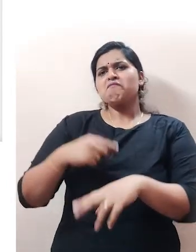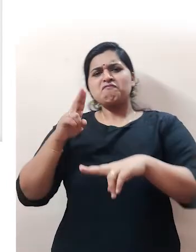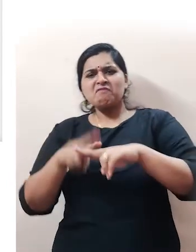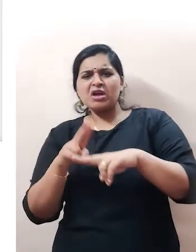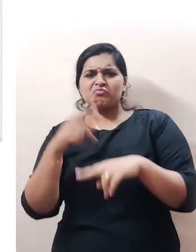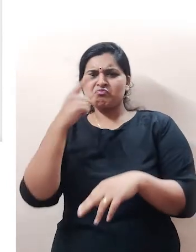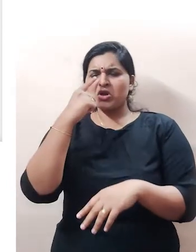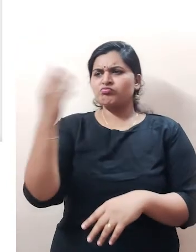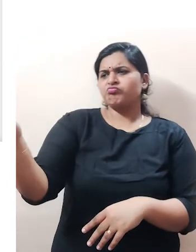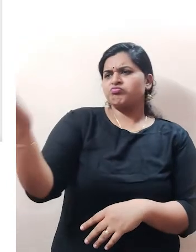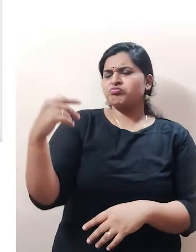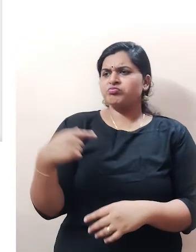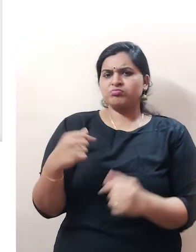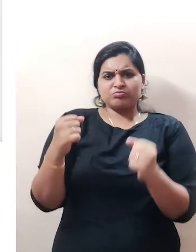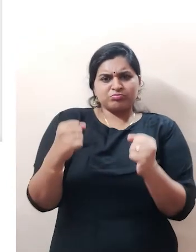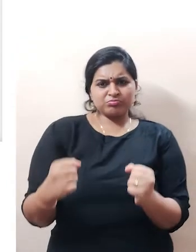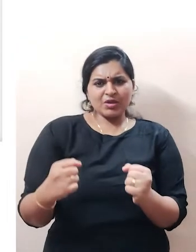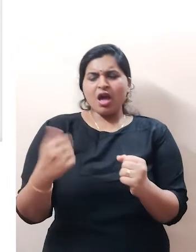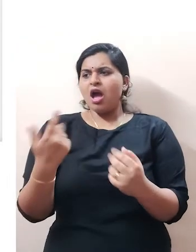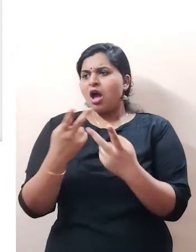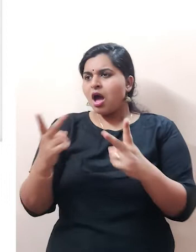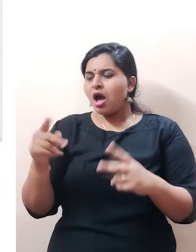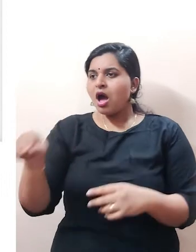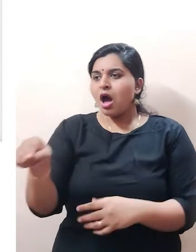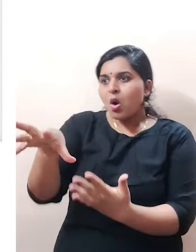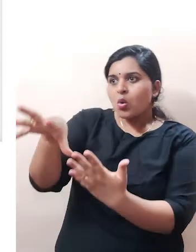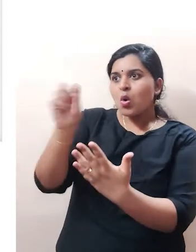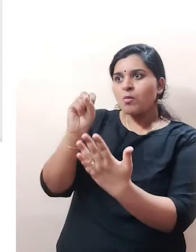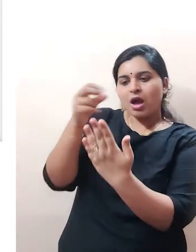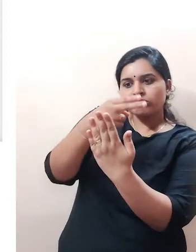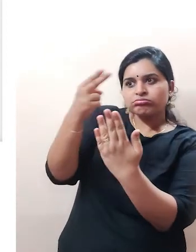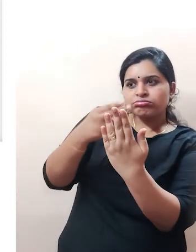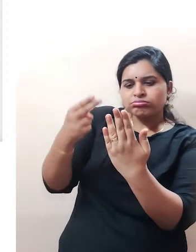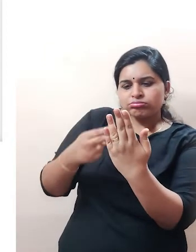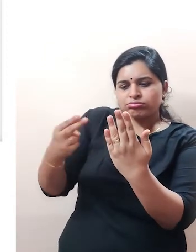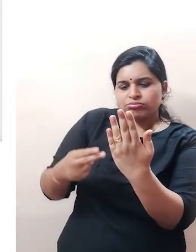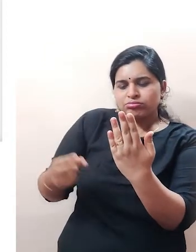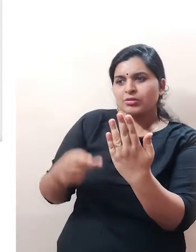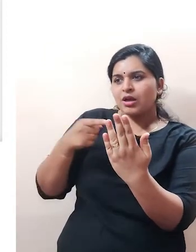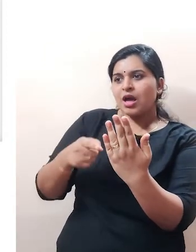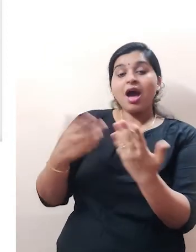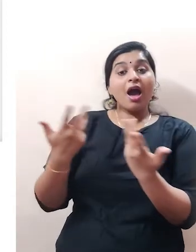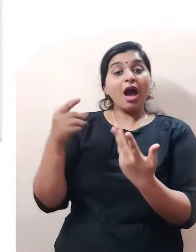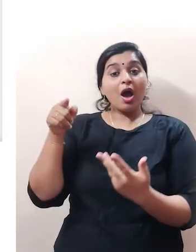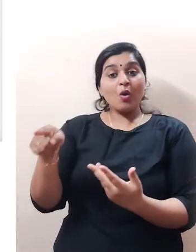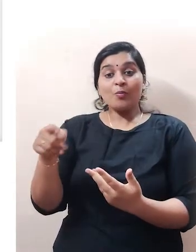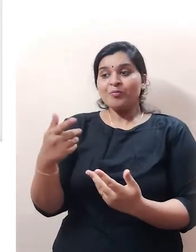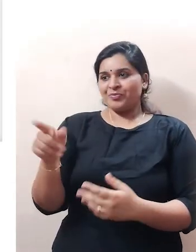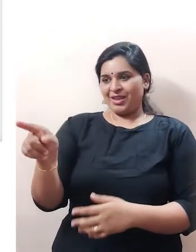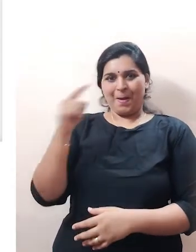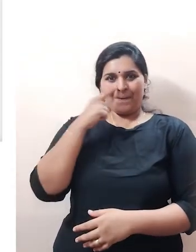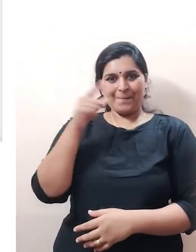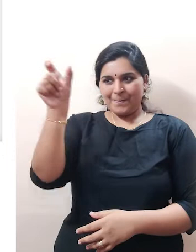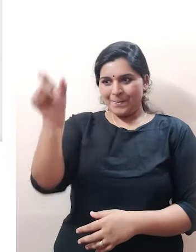sessions. The body of Antoinette Arnoux introduces an element of sensuality, but Matisse's conceit was